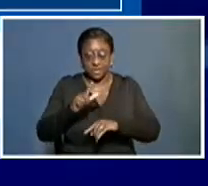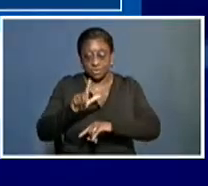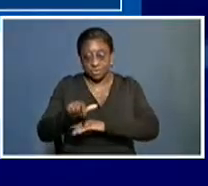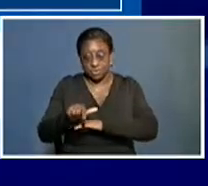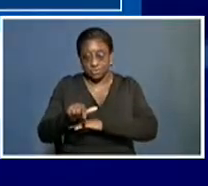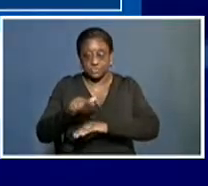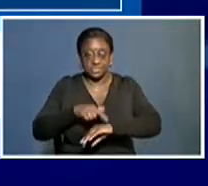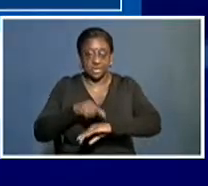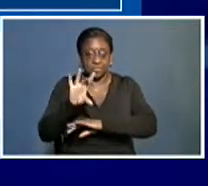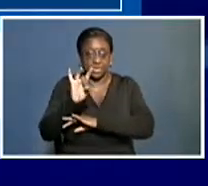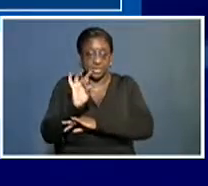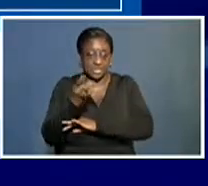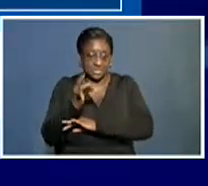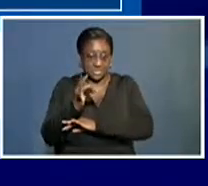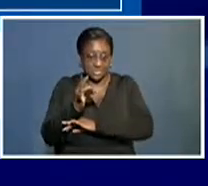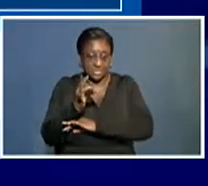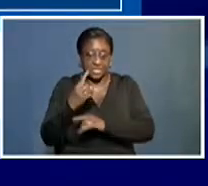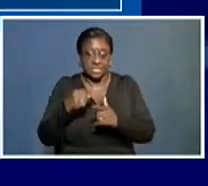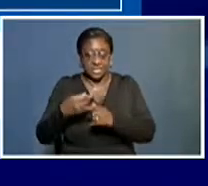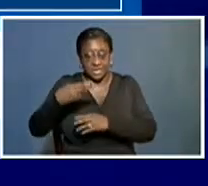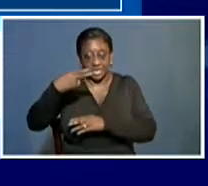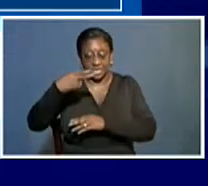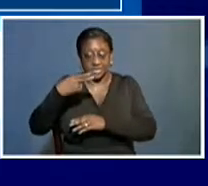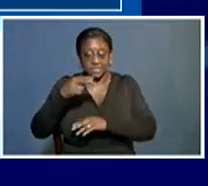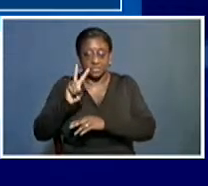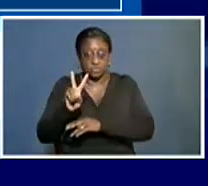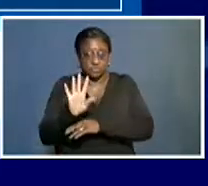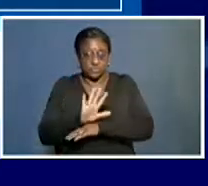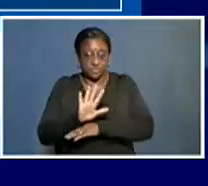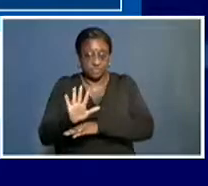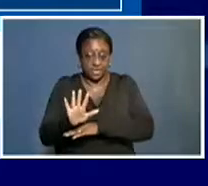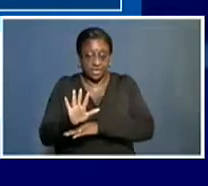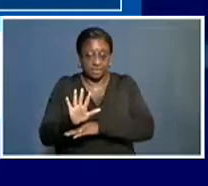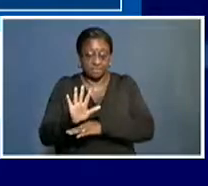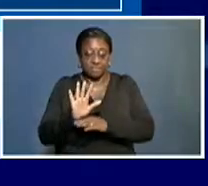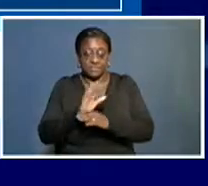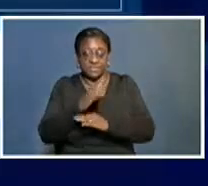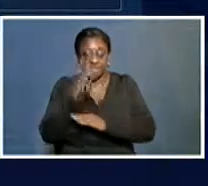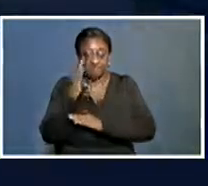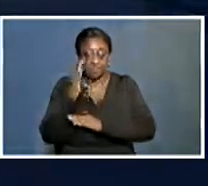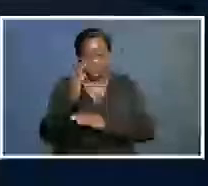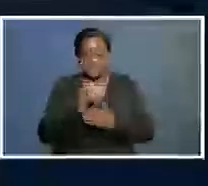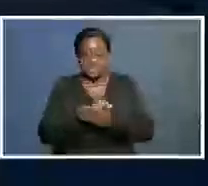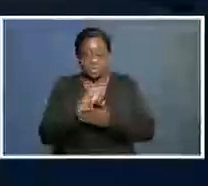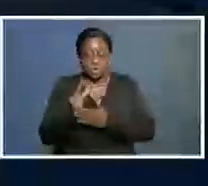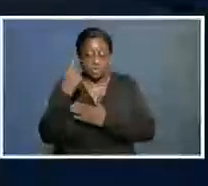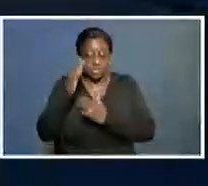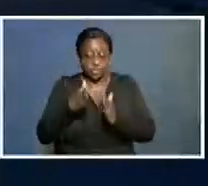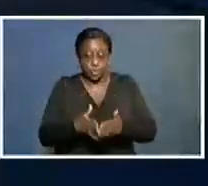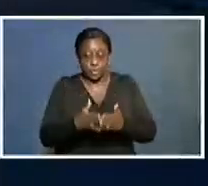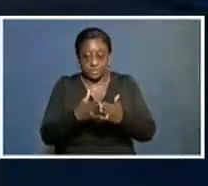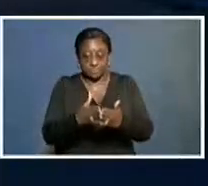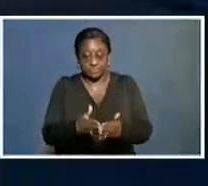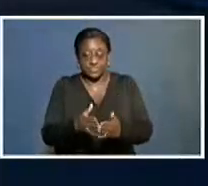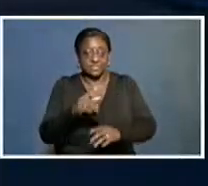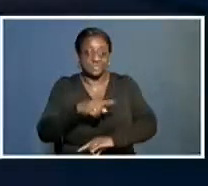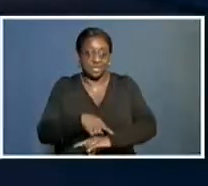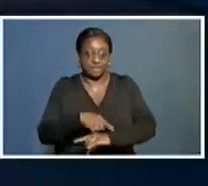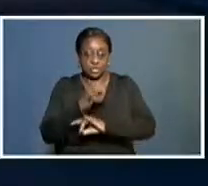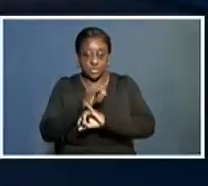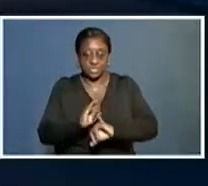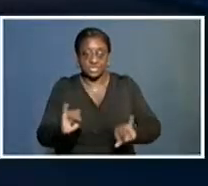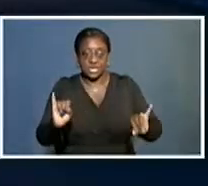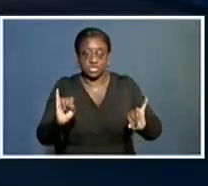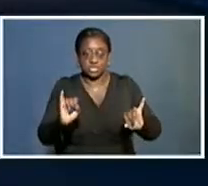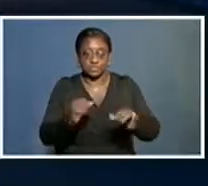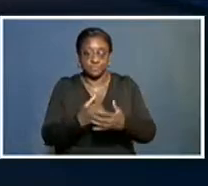takes place at 8:18 on Sunday with a high tide at 2:55 in the afternoon. That's going to do it for your boating forecast. It's time now for your